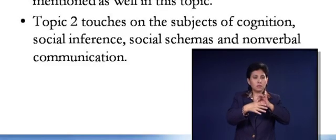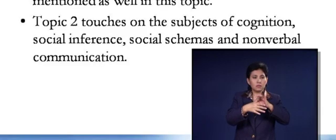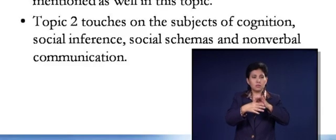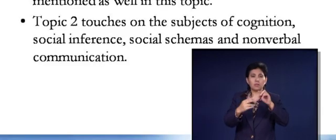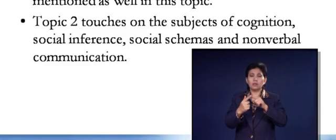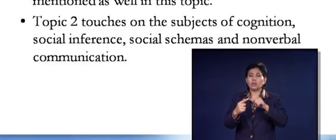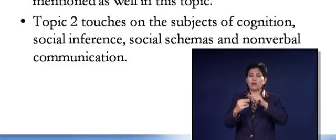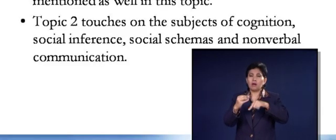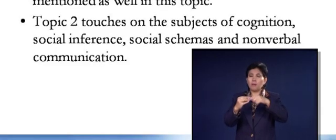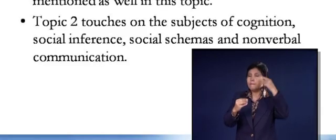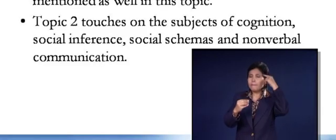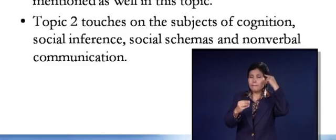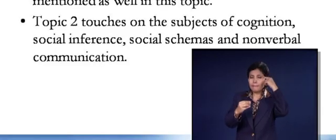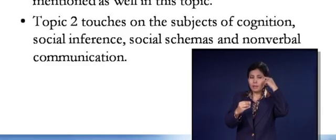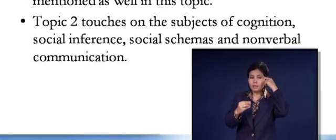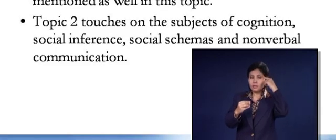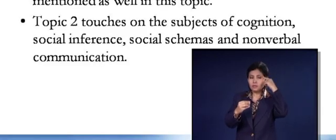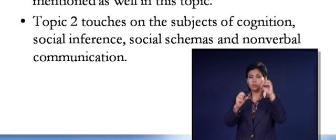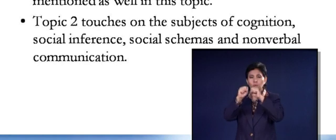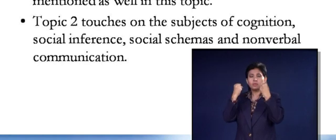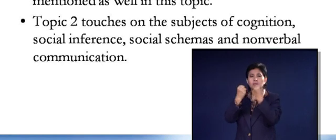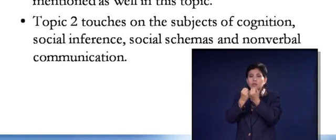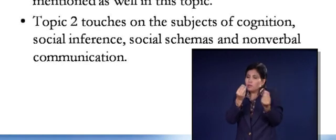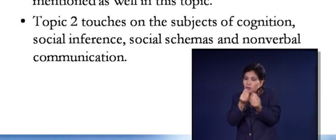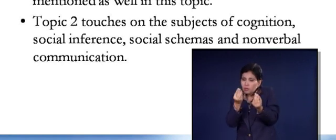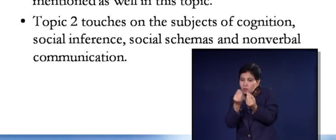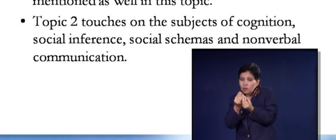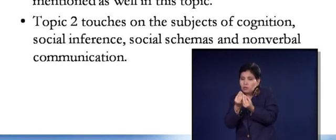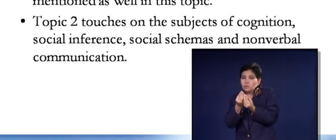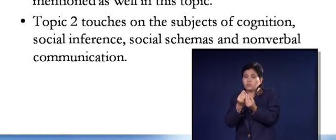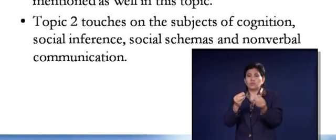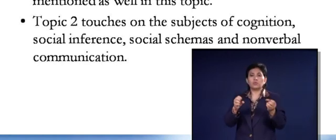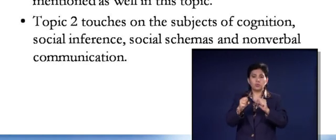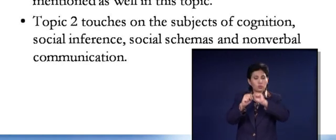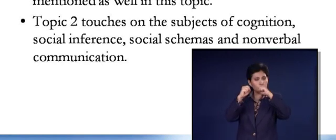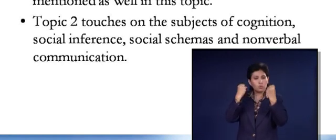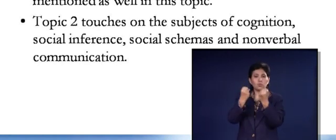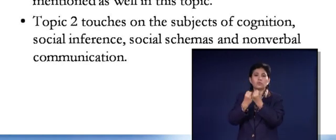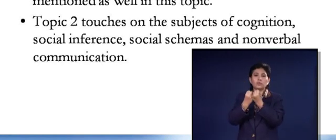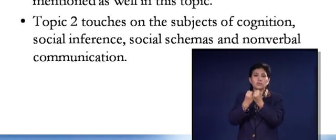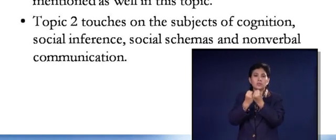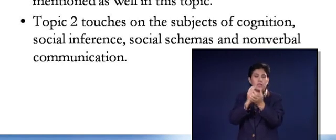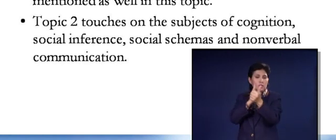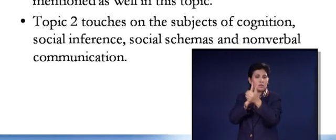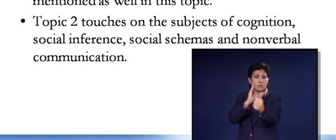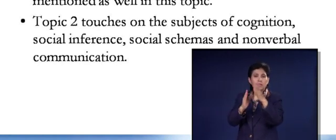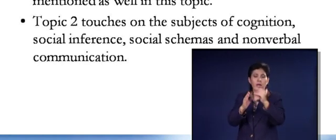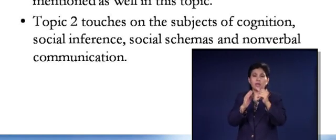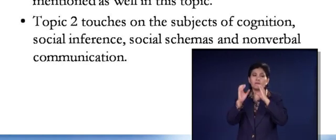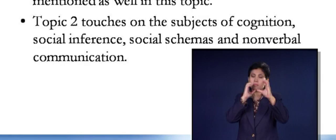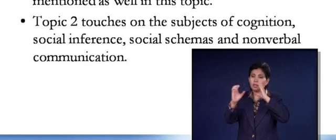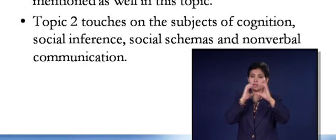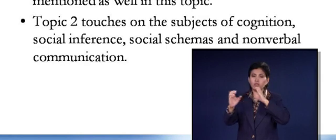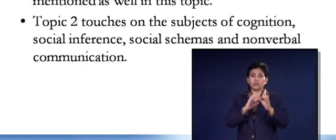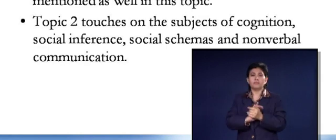your thoughts, social inference, social schemas, and nonverbal communication.